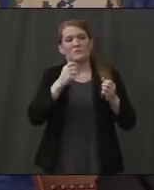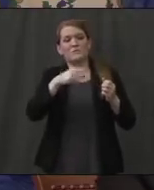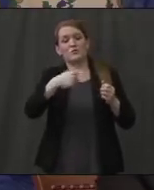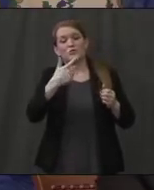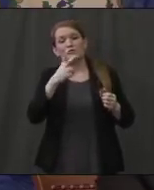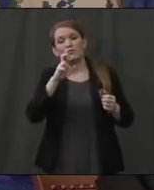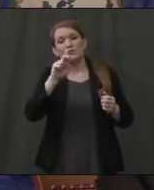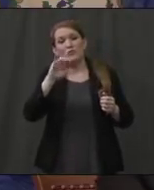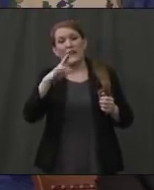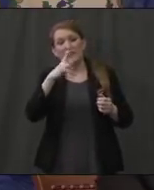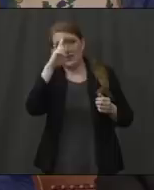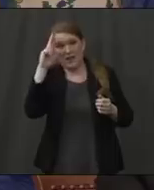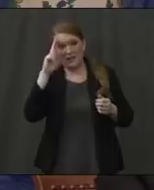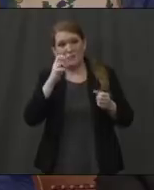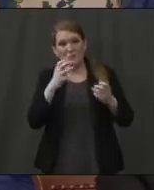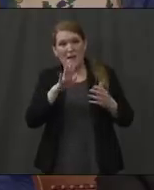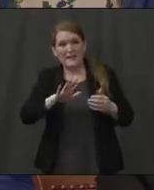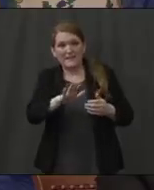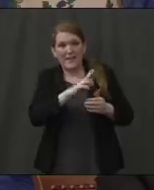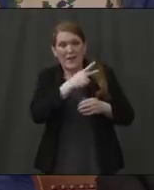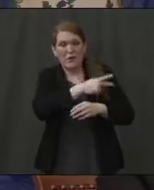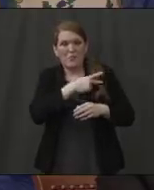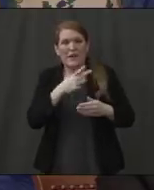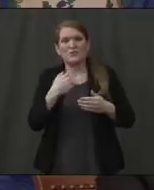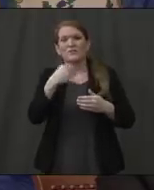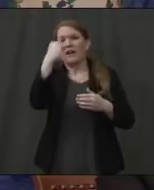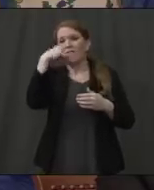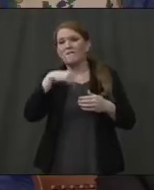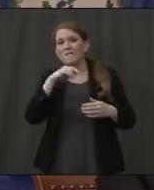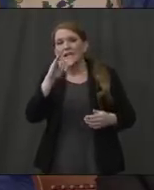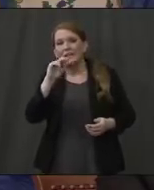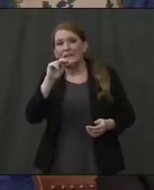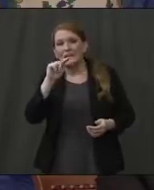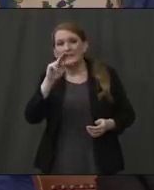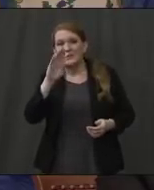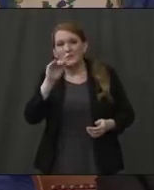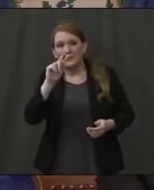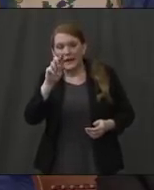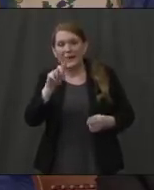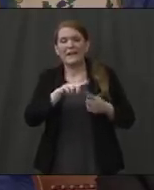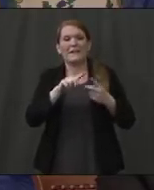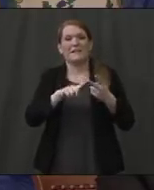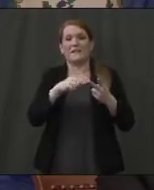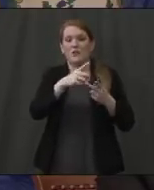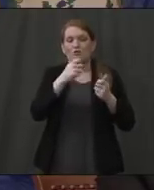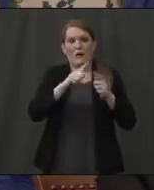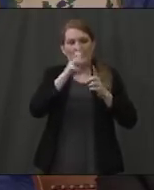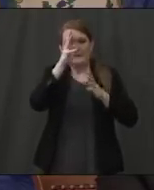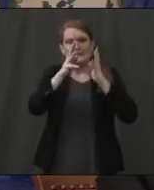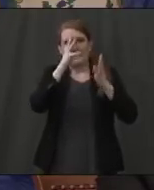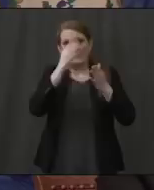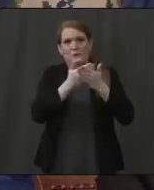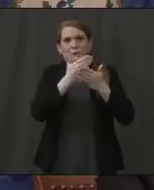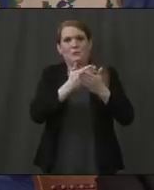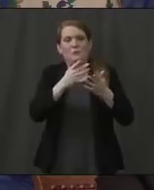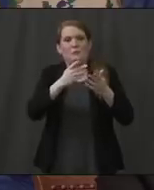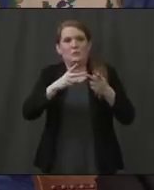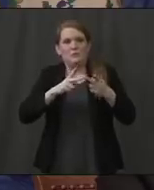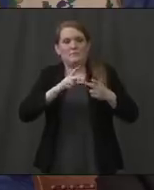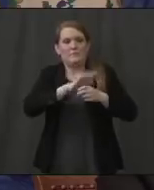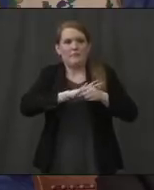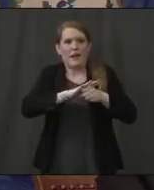are creating capacity. They are working with Stanford Hospital. The governor mentioned that they're going to take the Tully Center, which